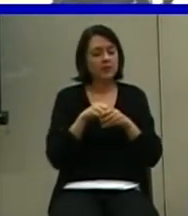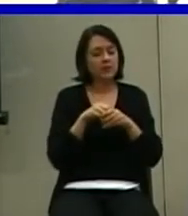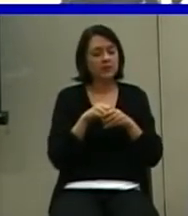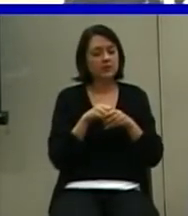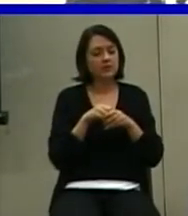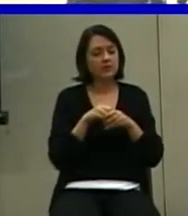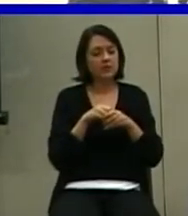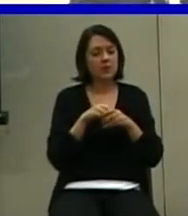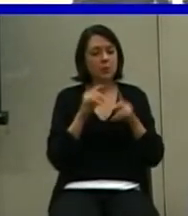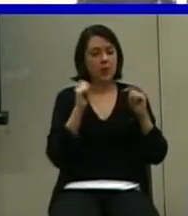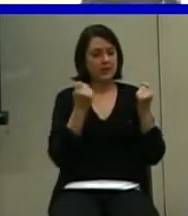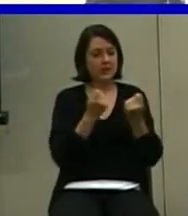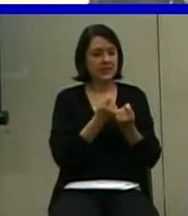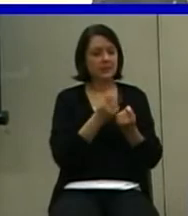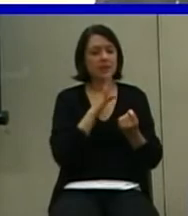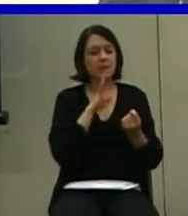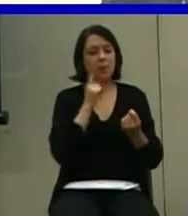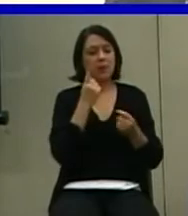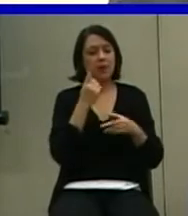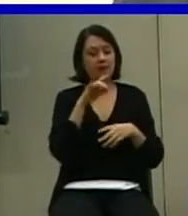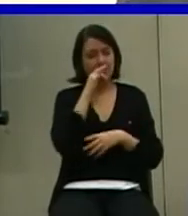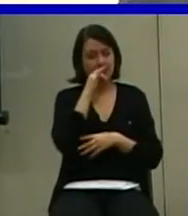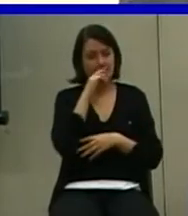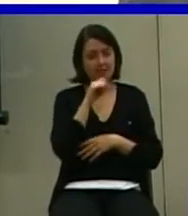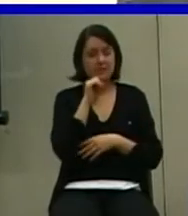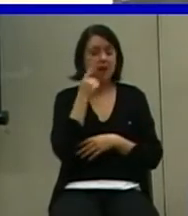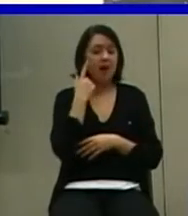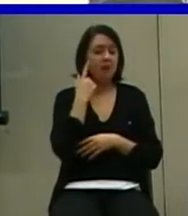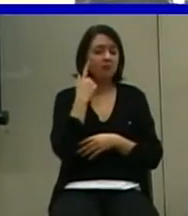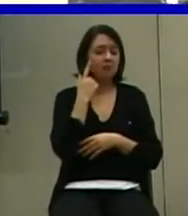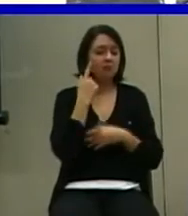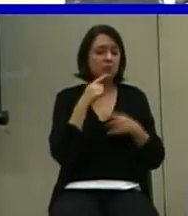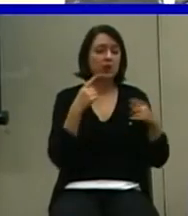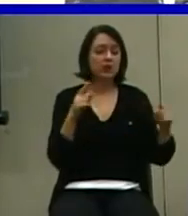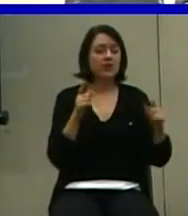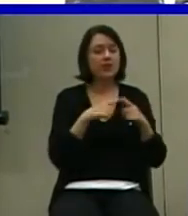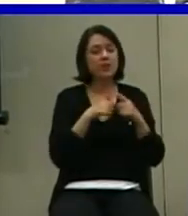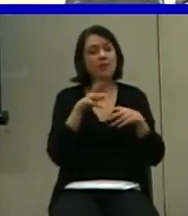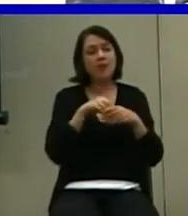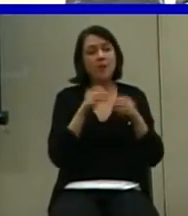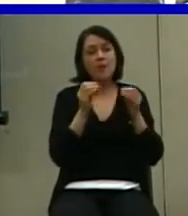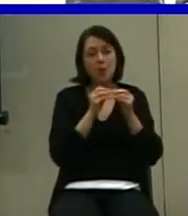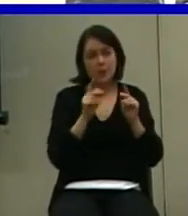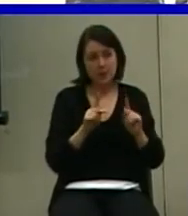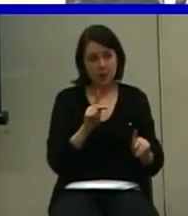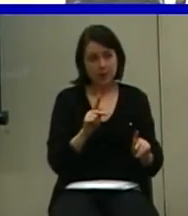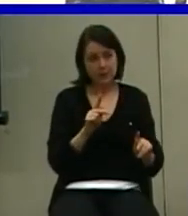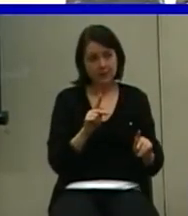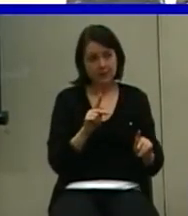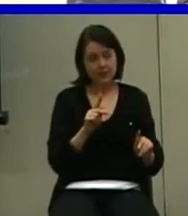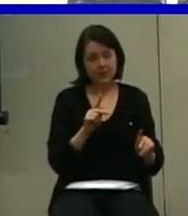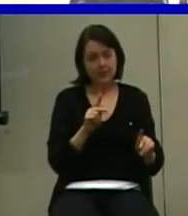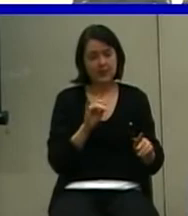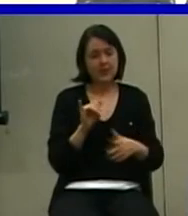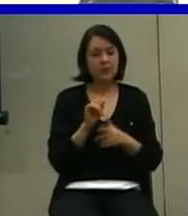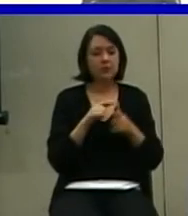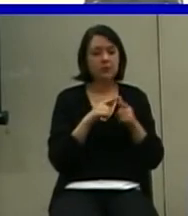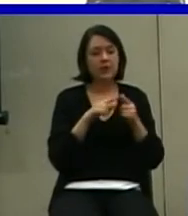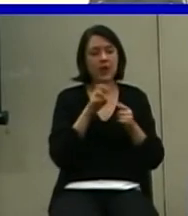talking about one kid. If that doesn't work, you involve more people. At some point, we're doing a wraparound